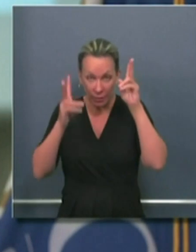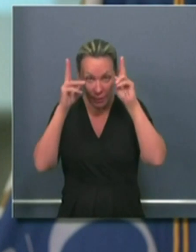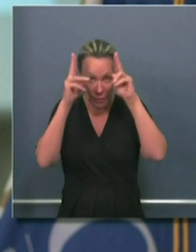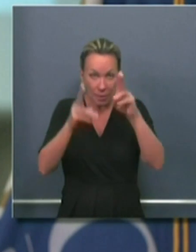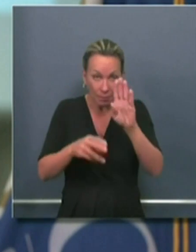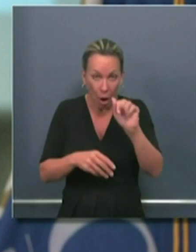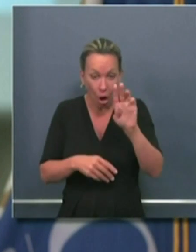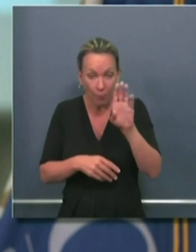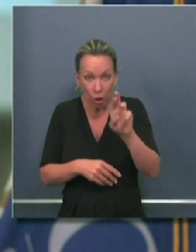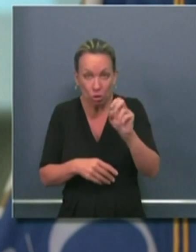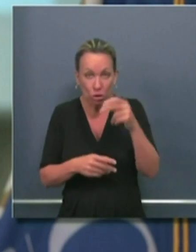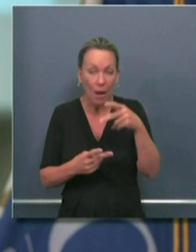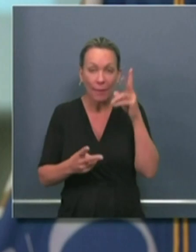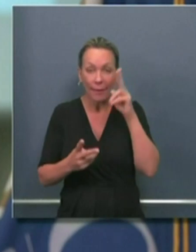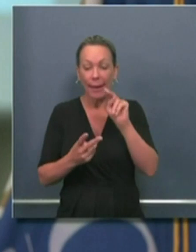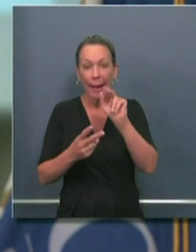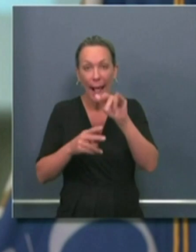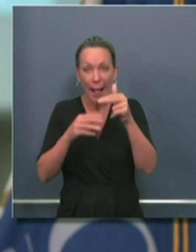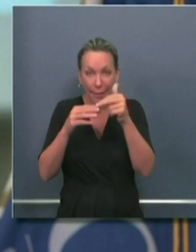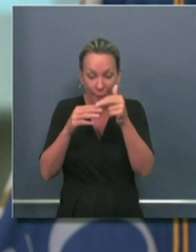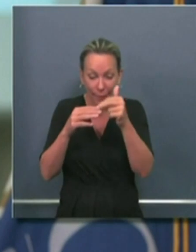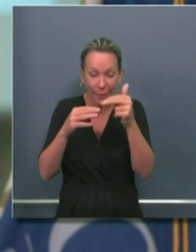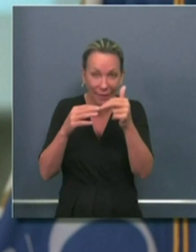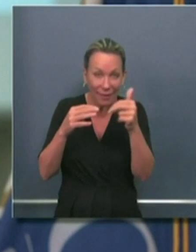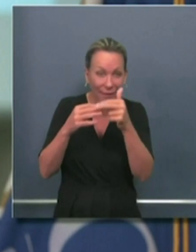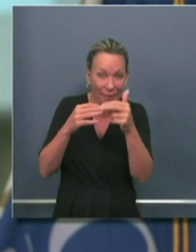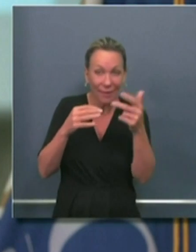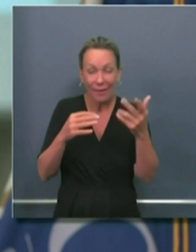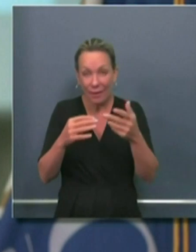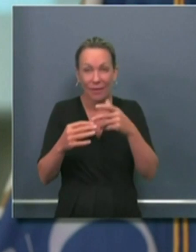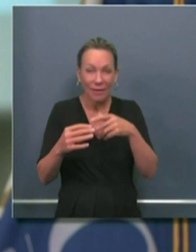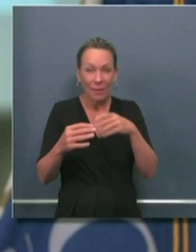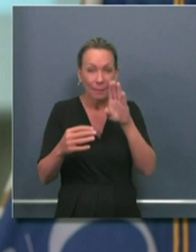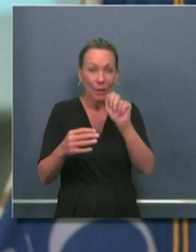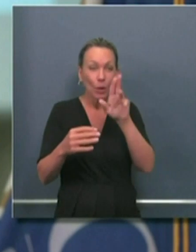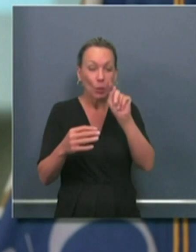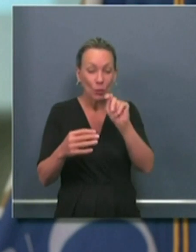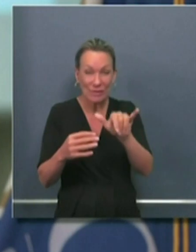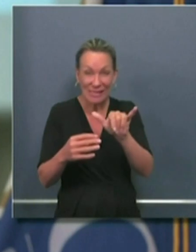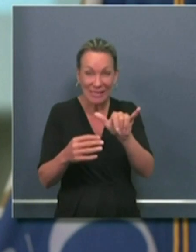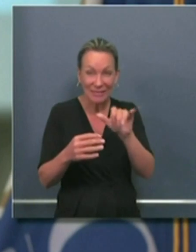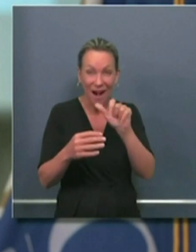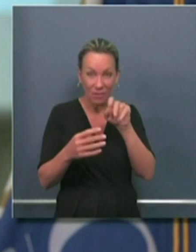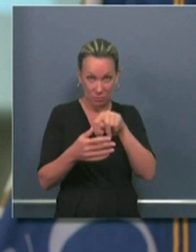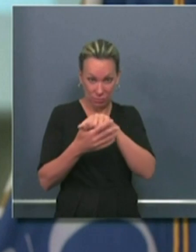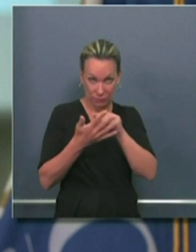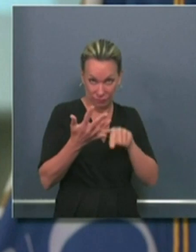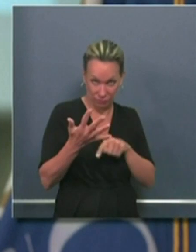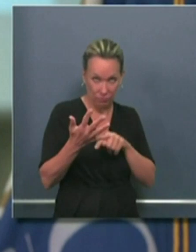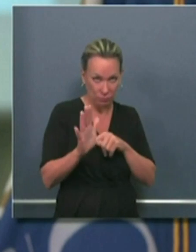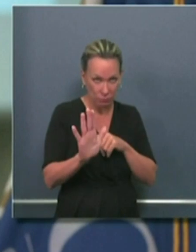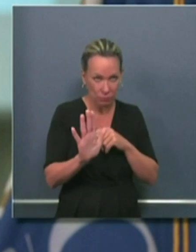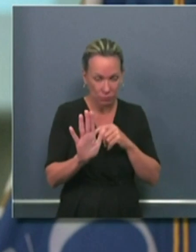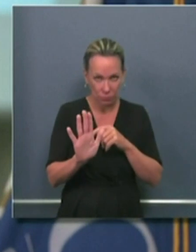state where public health officials can show it is safe, as the most populous U.S. state continued to ease its